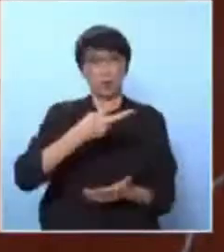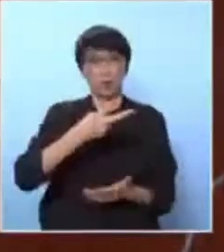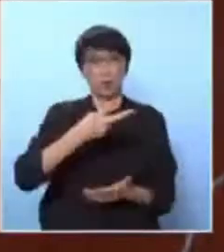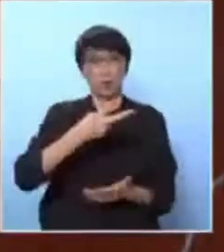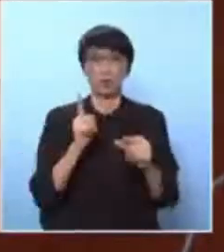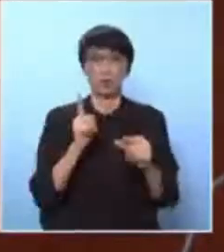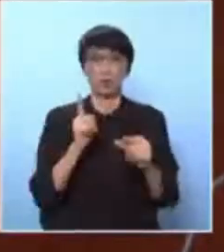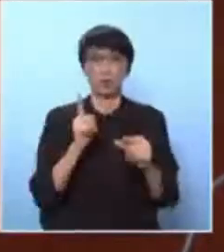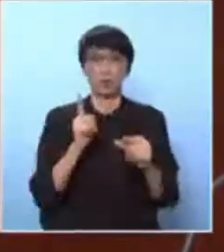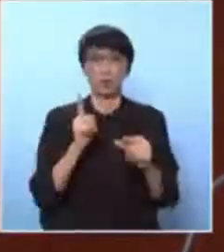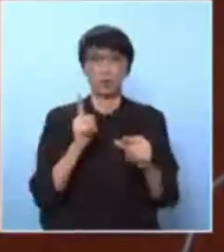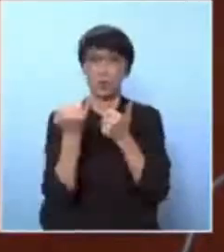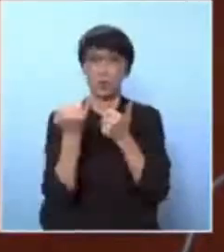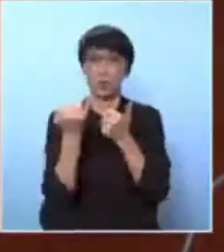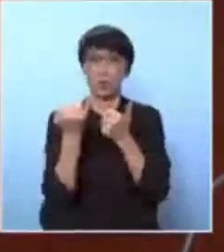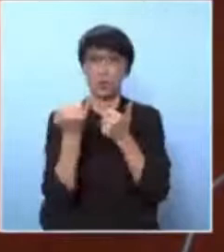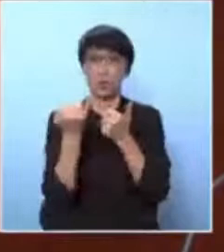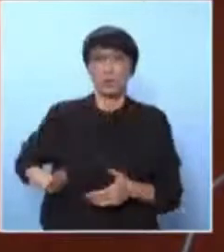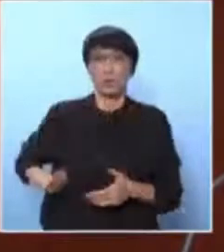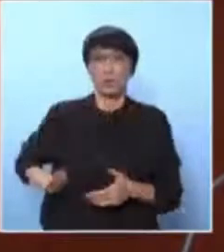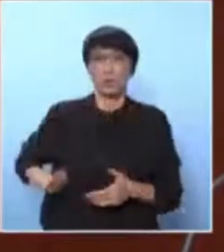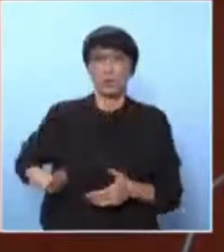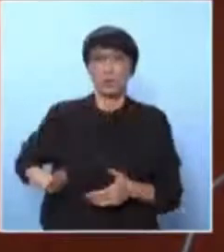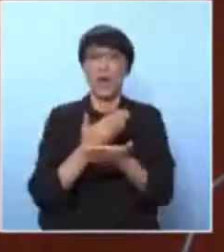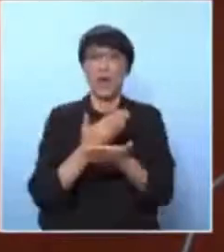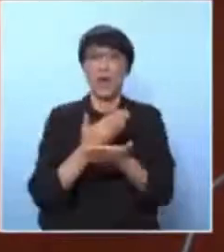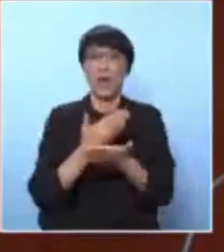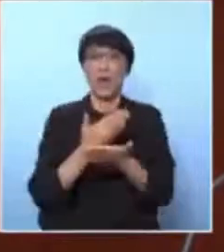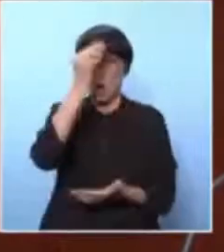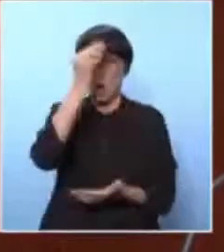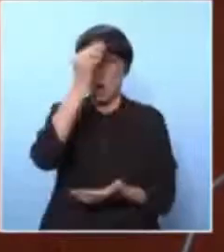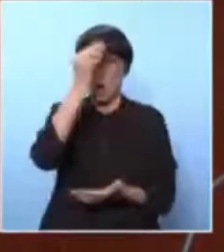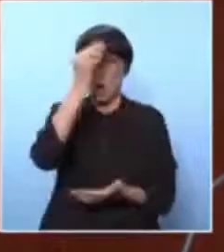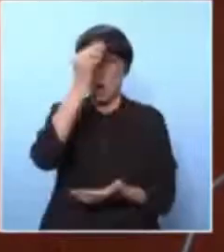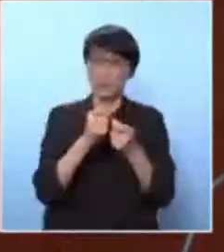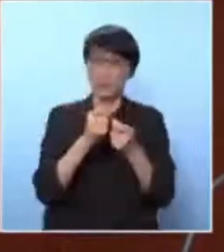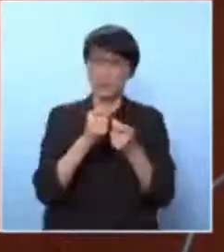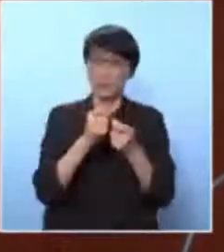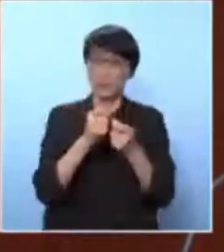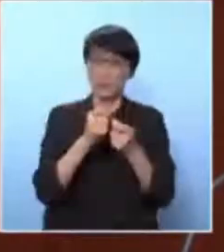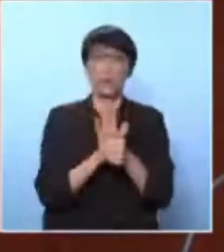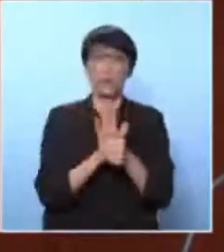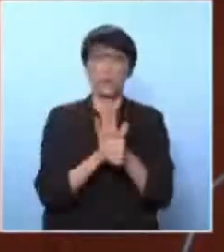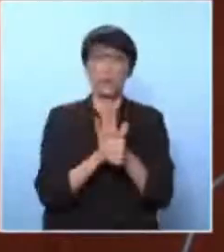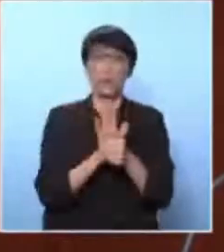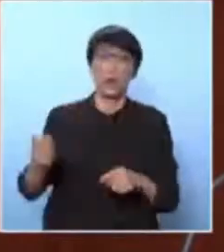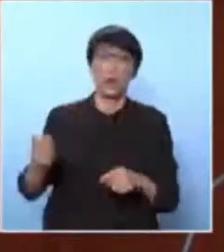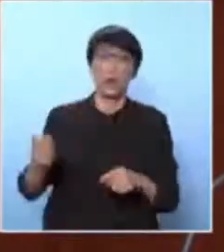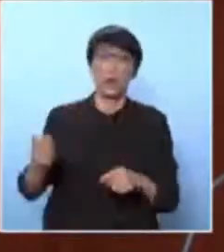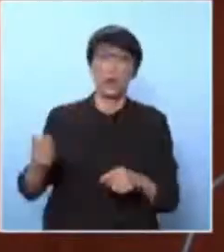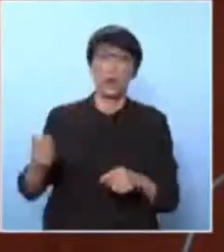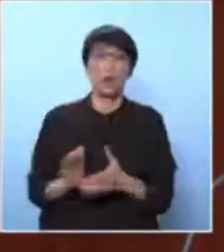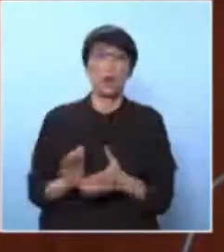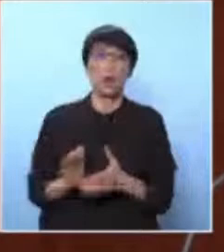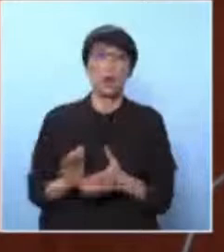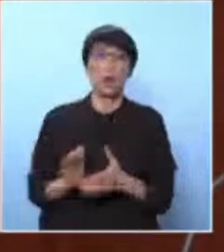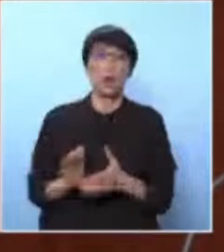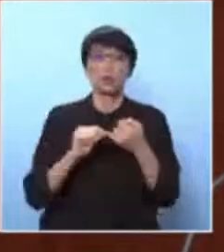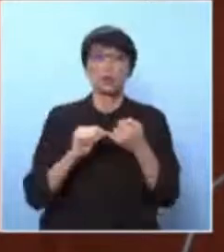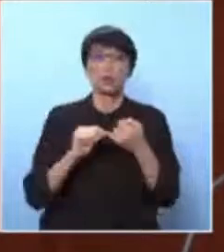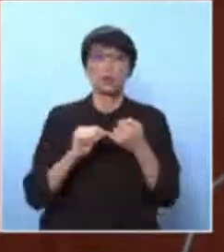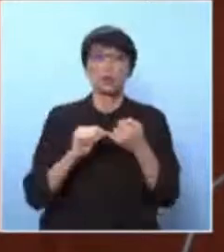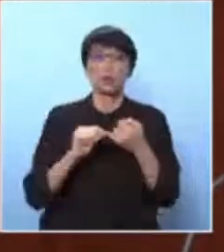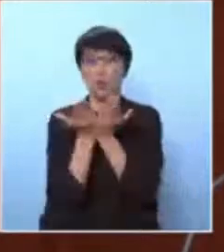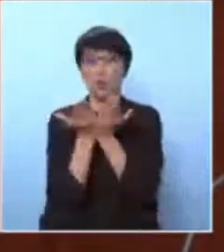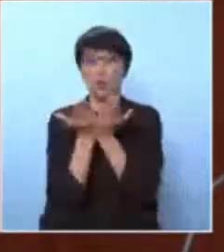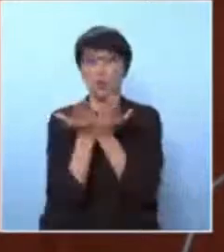courses for lower primary NCS students on a trial basis, using adapted learning materials for the Youth Chinese